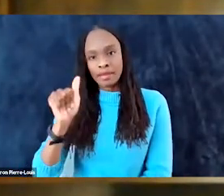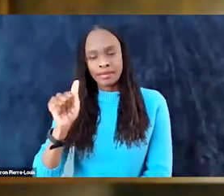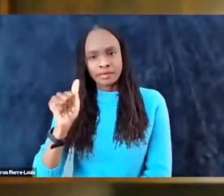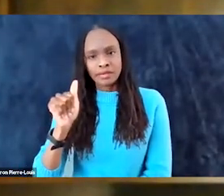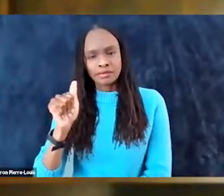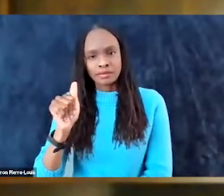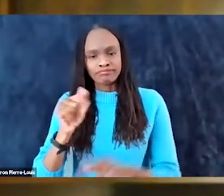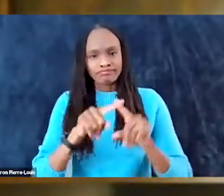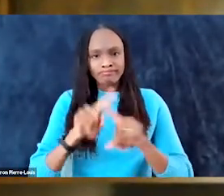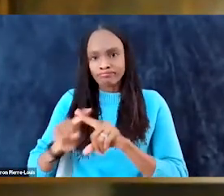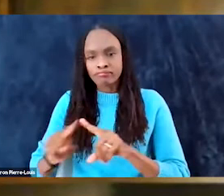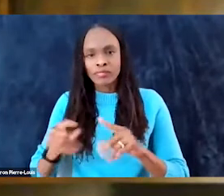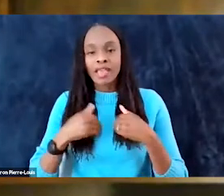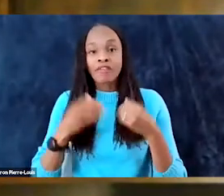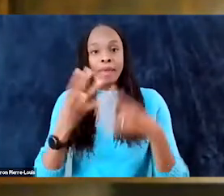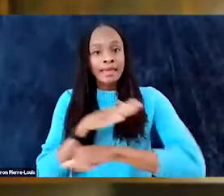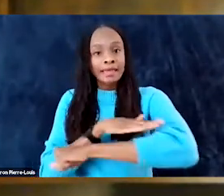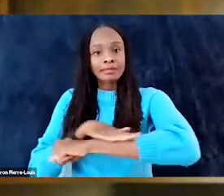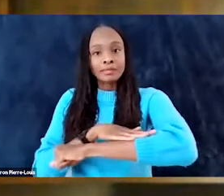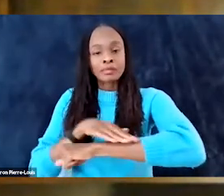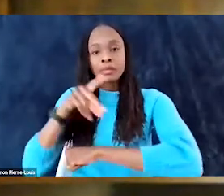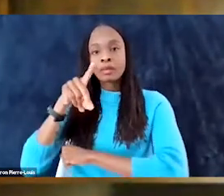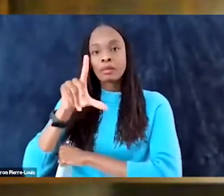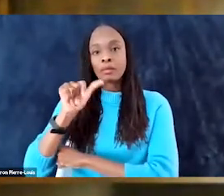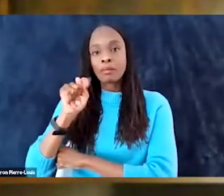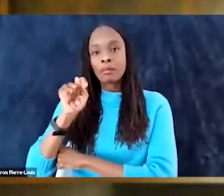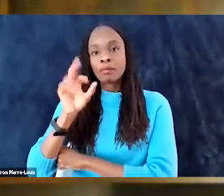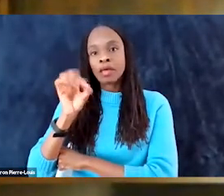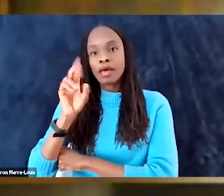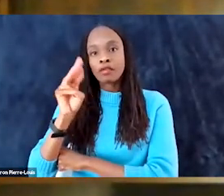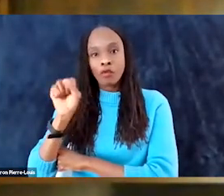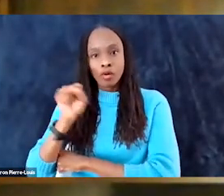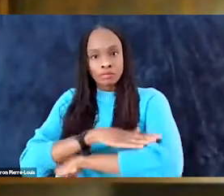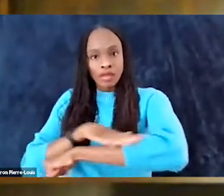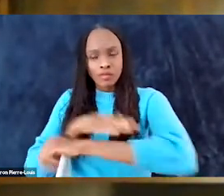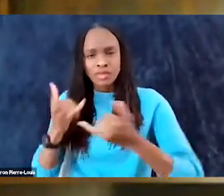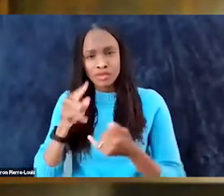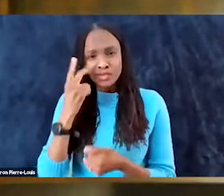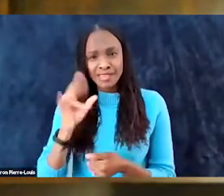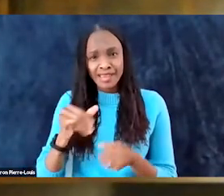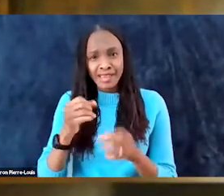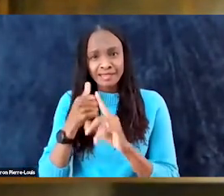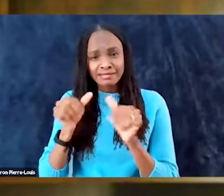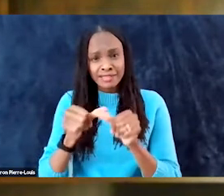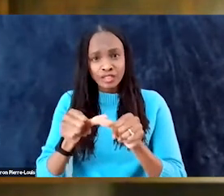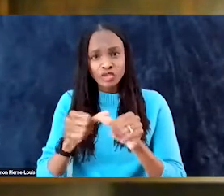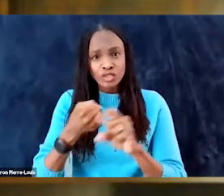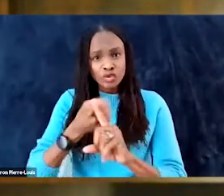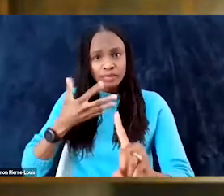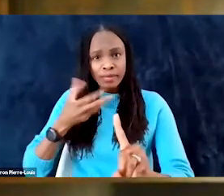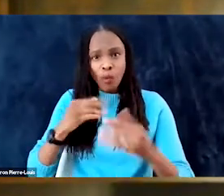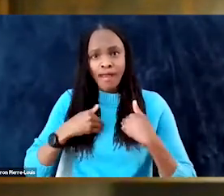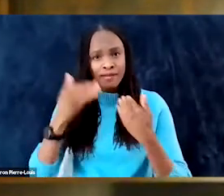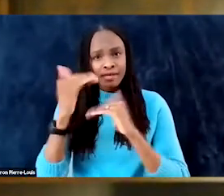these platforms now. Do you see those as continuing to expand, or do you think there's a limit to the expansion,